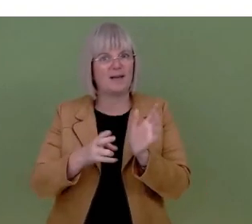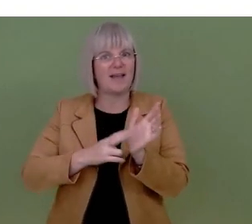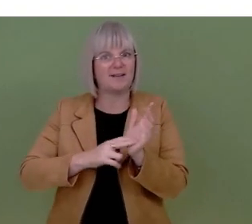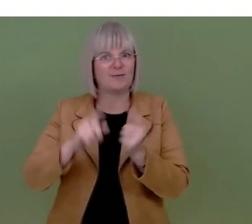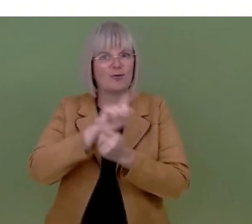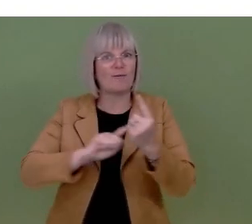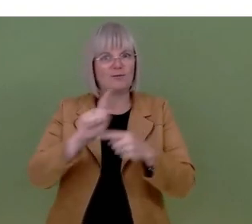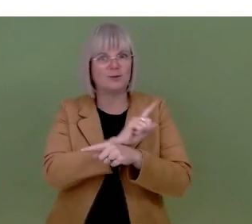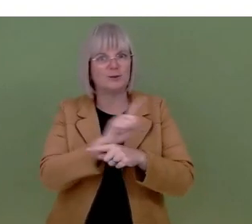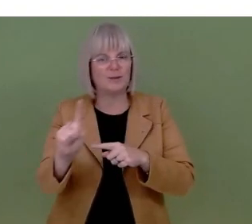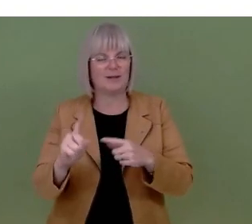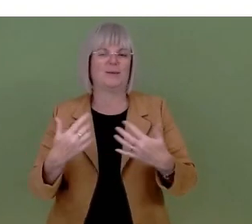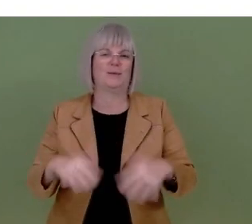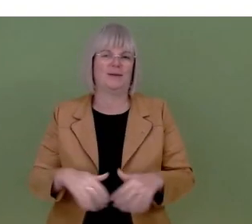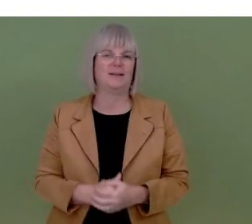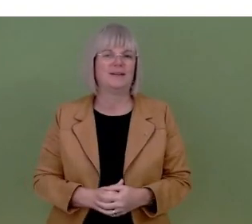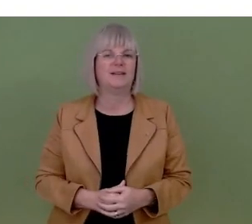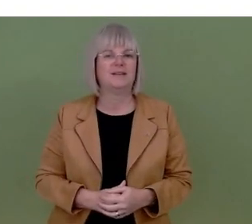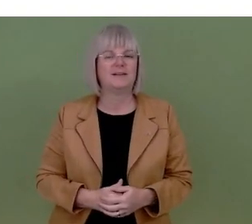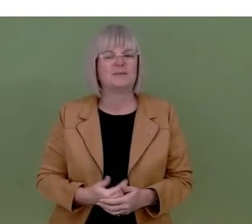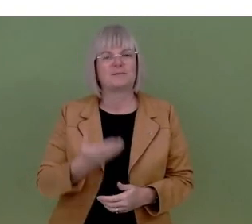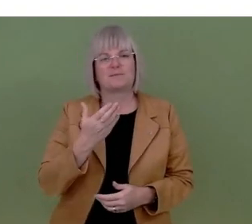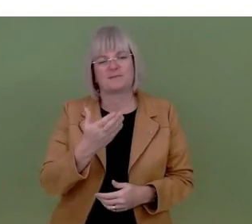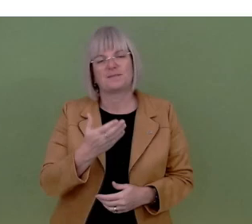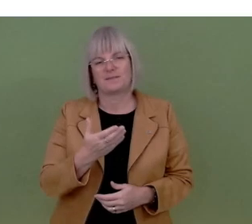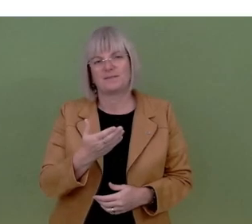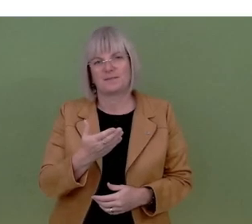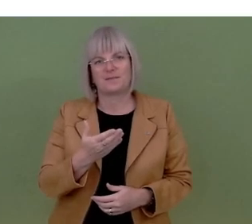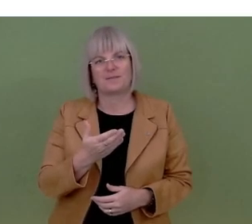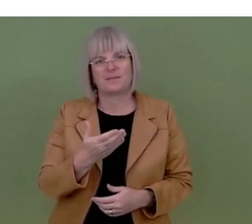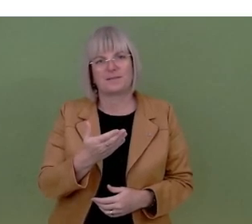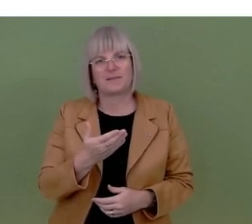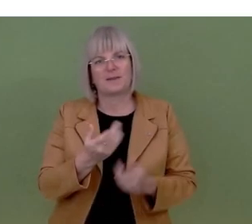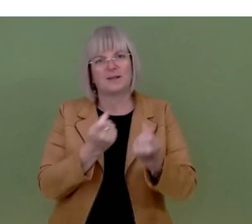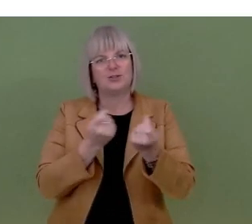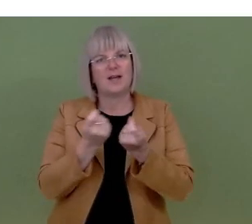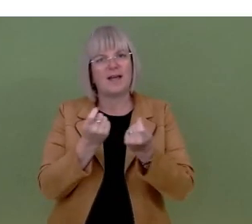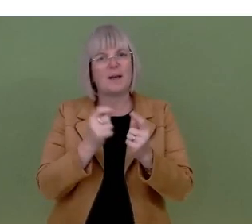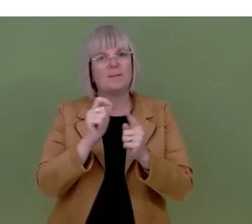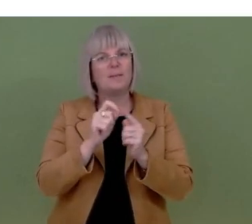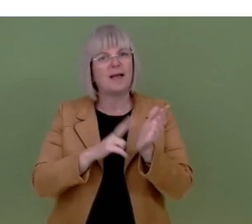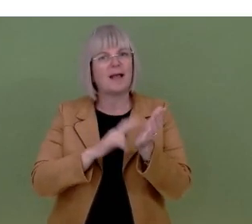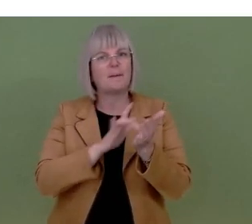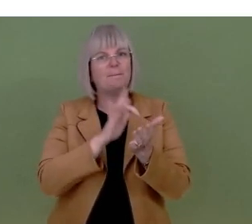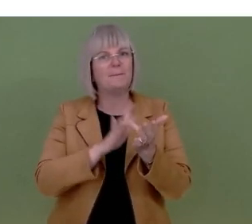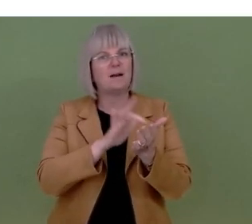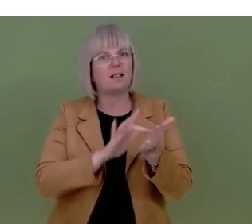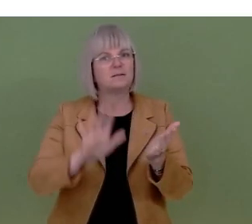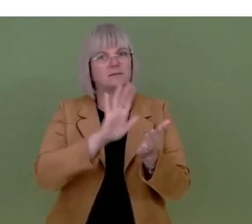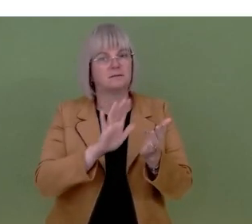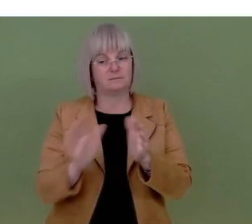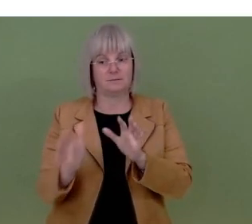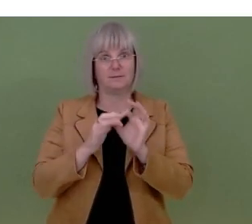Week. My name is Sunny Kalsy and I'm the chair of PPN Midlands, and I'm joined by two colleagues today. Would you like to